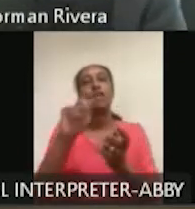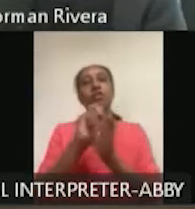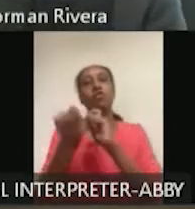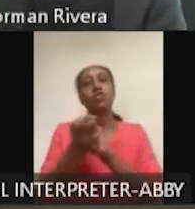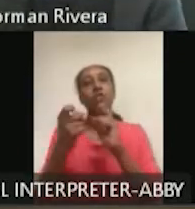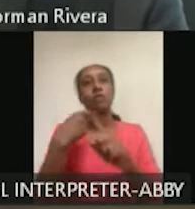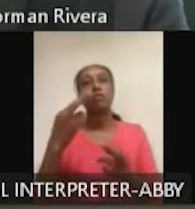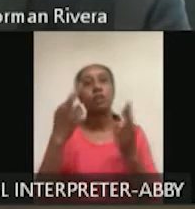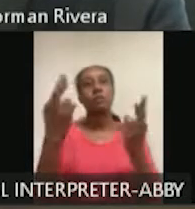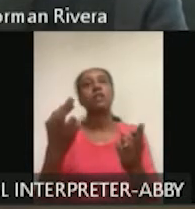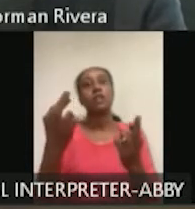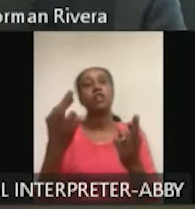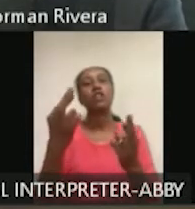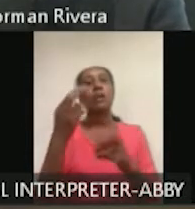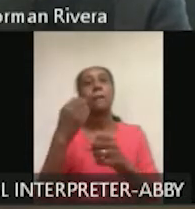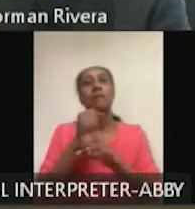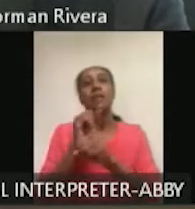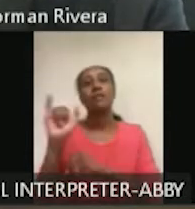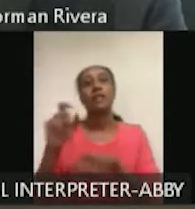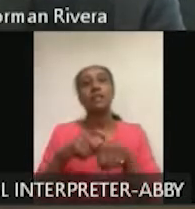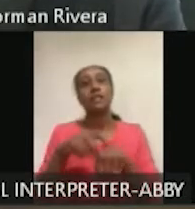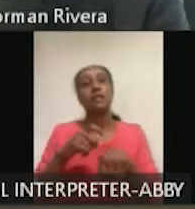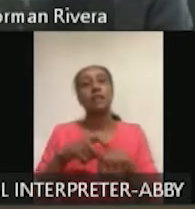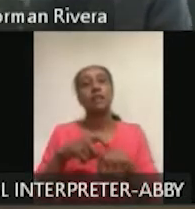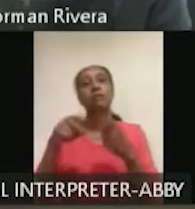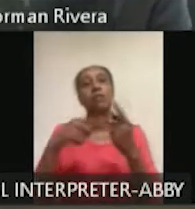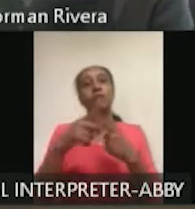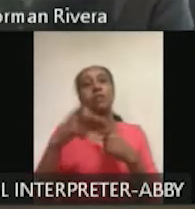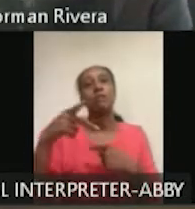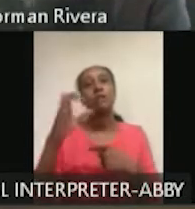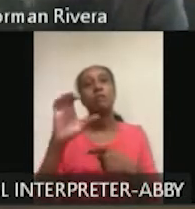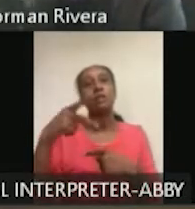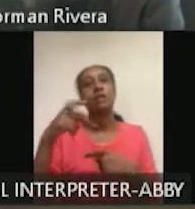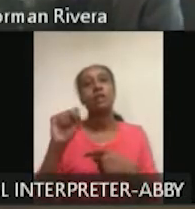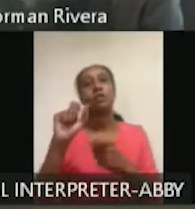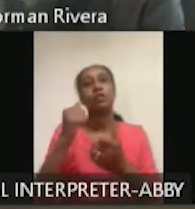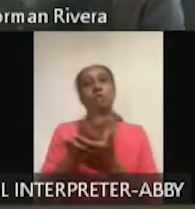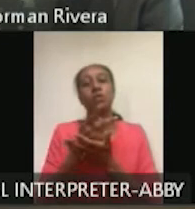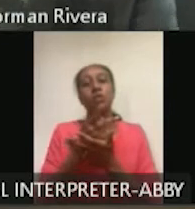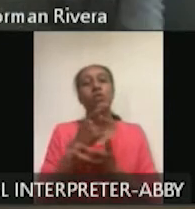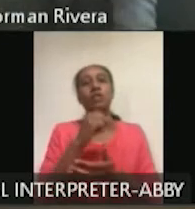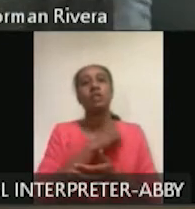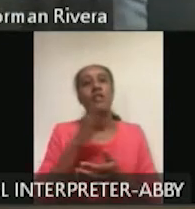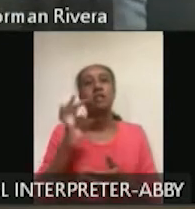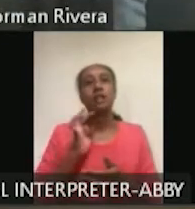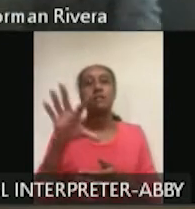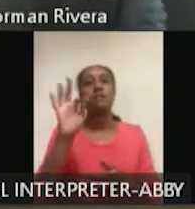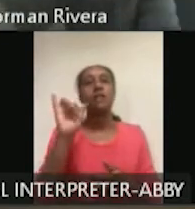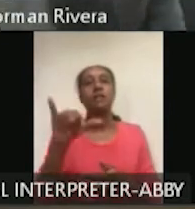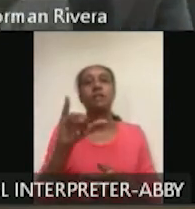the recommendation put forth at the time the PBS was approved. Staff finds that